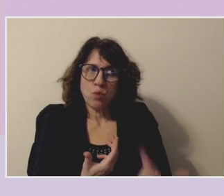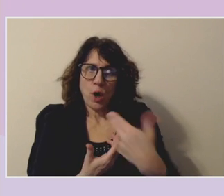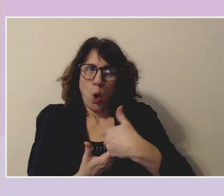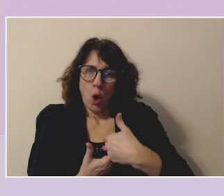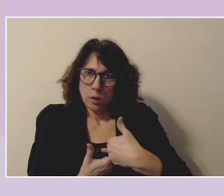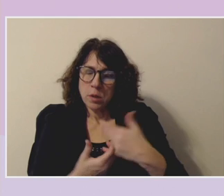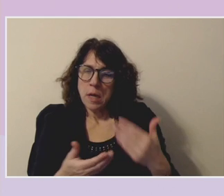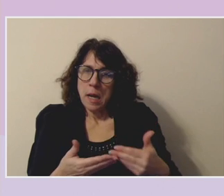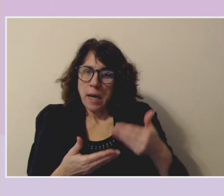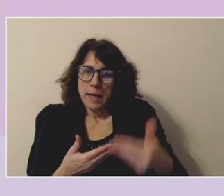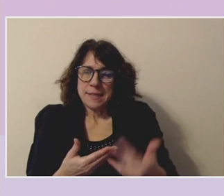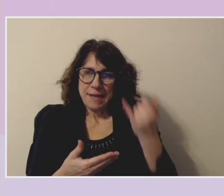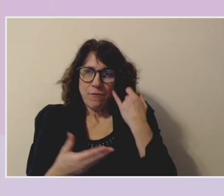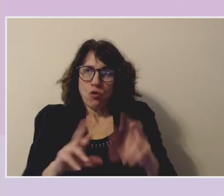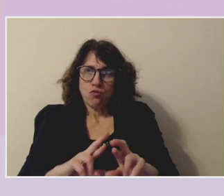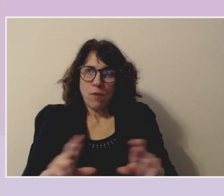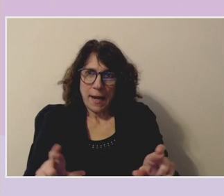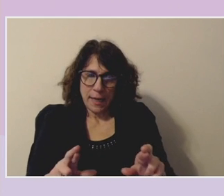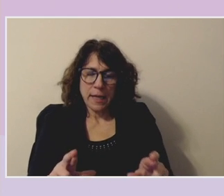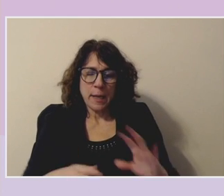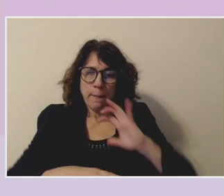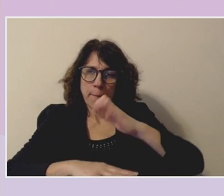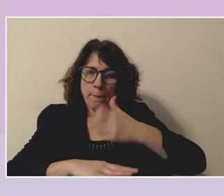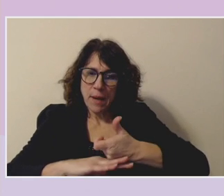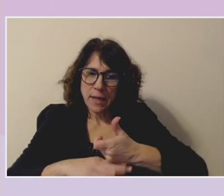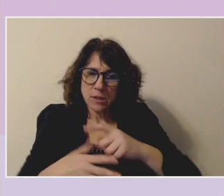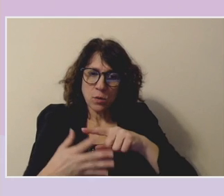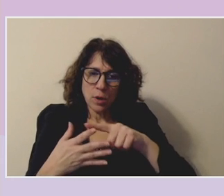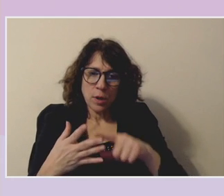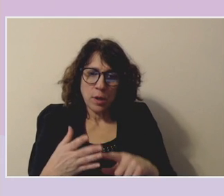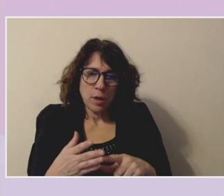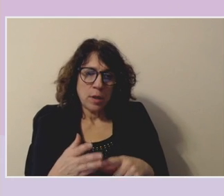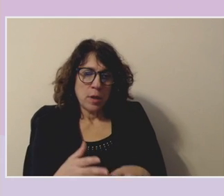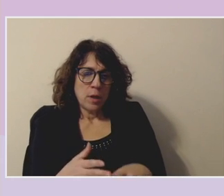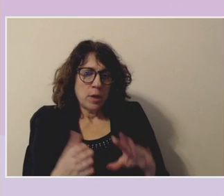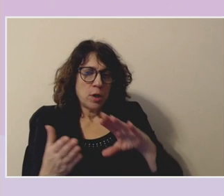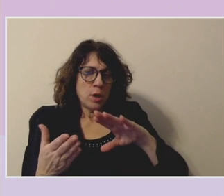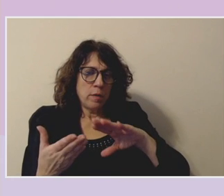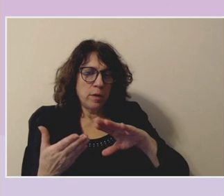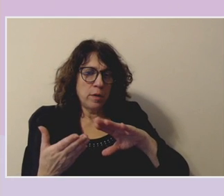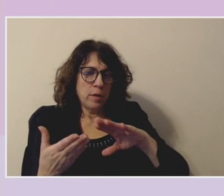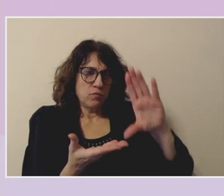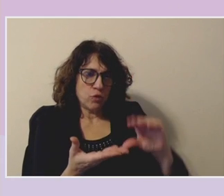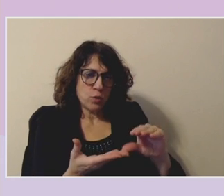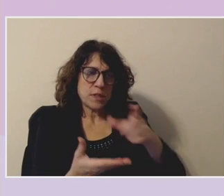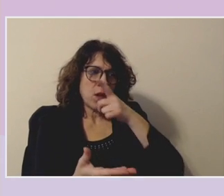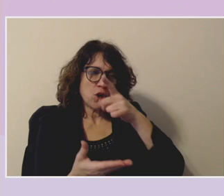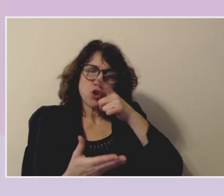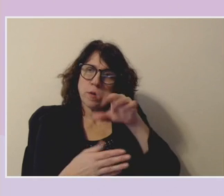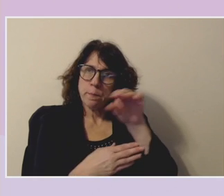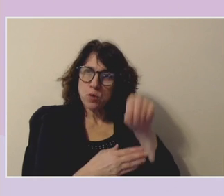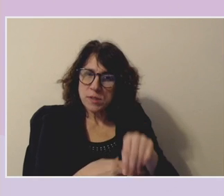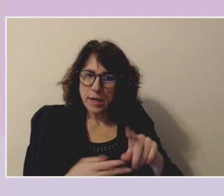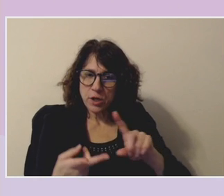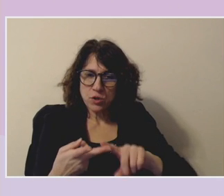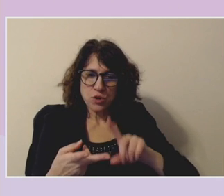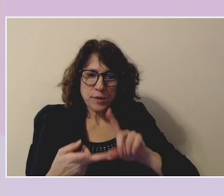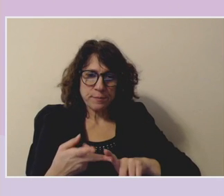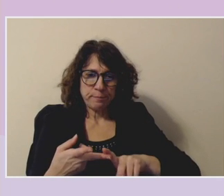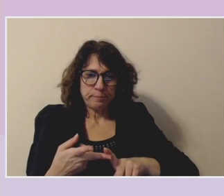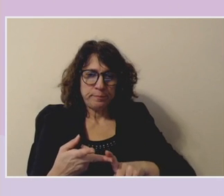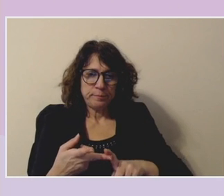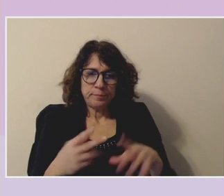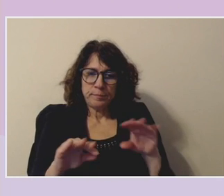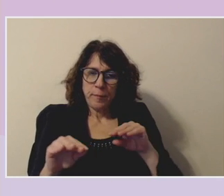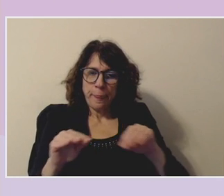course, it's based on, you know, free and reduced lunch percentages, on the mobility in those schools, and on you know, several different